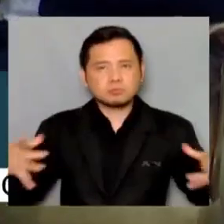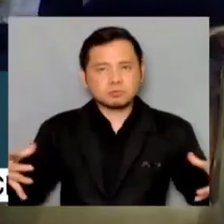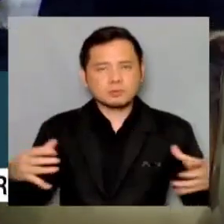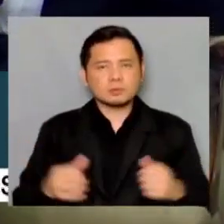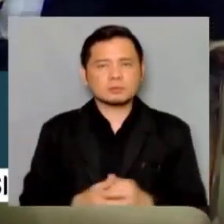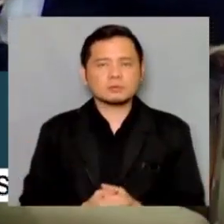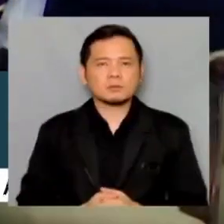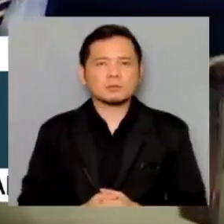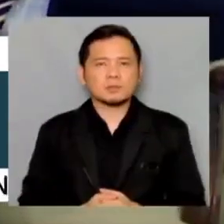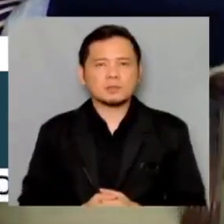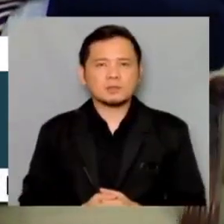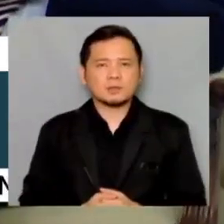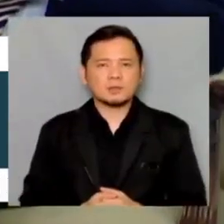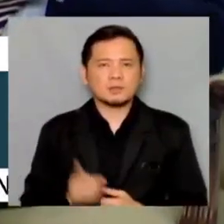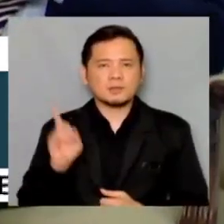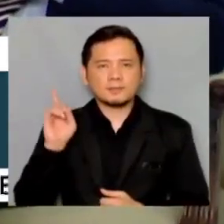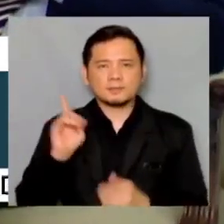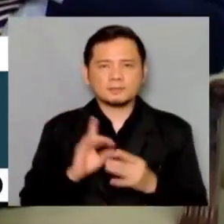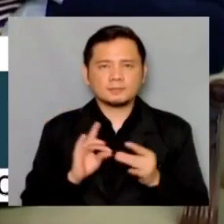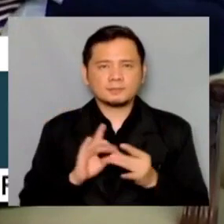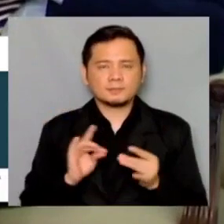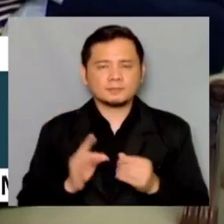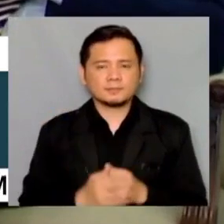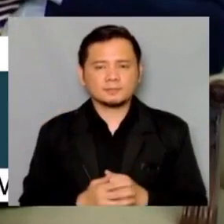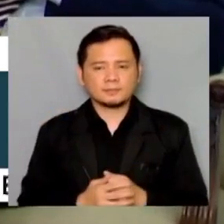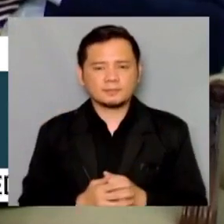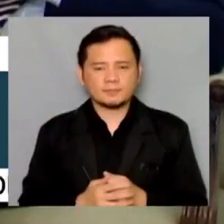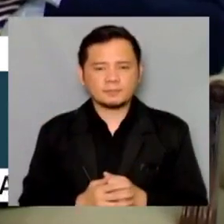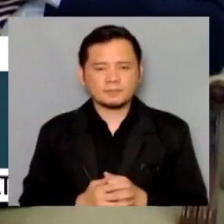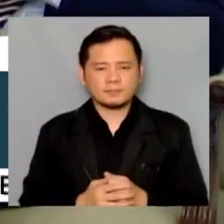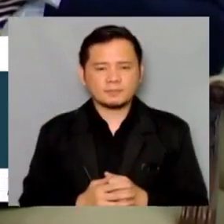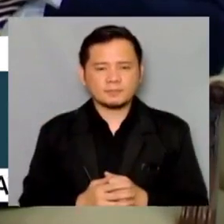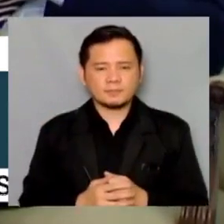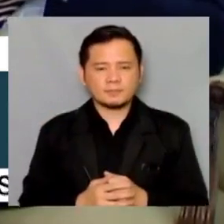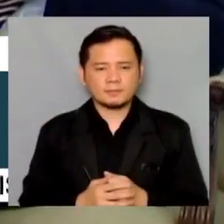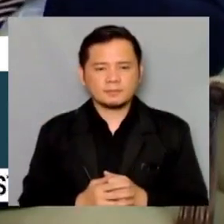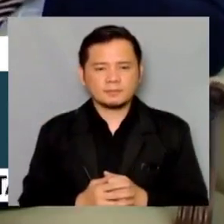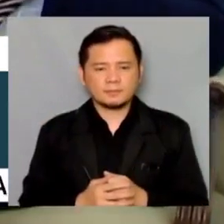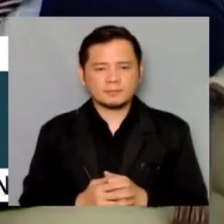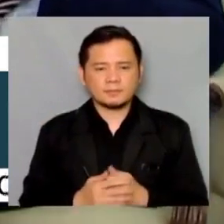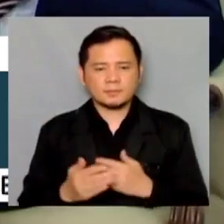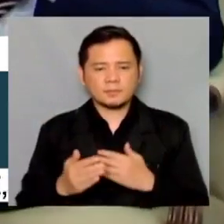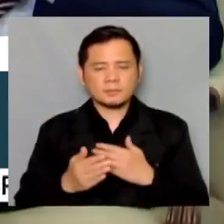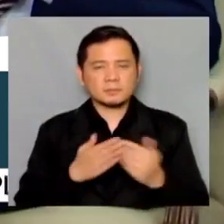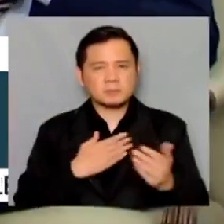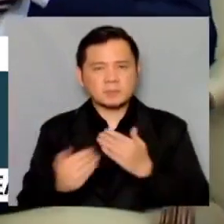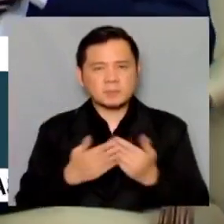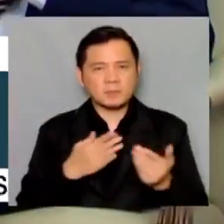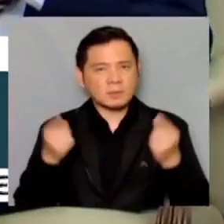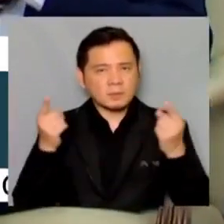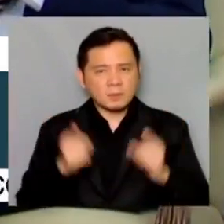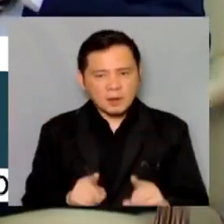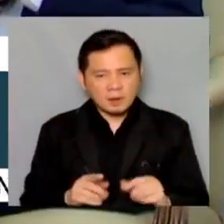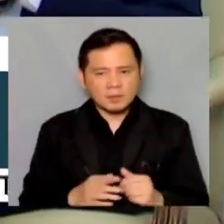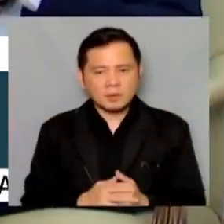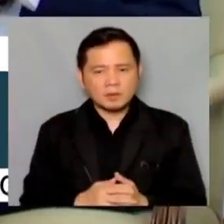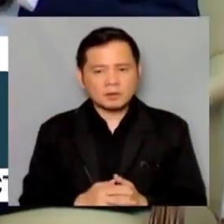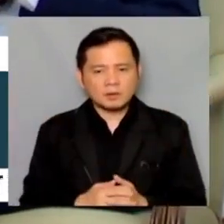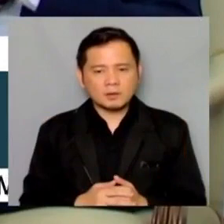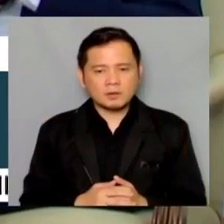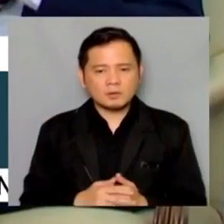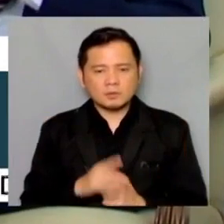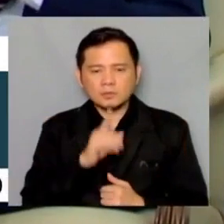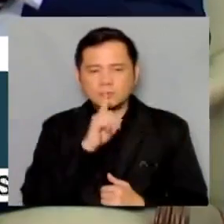Matter of fact, things are growing important. And a rule-based order is facing unprecedented challenges.